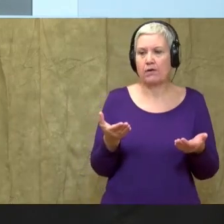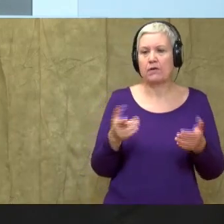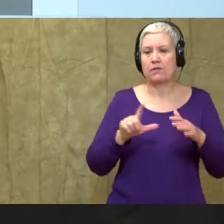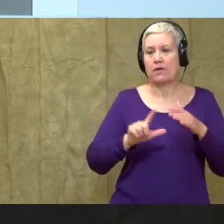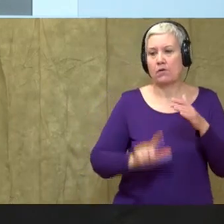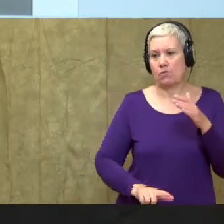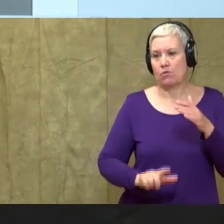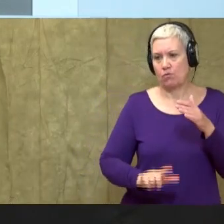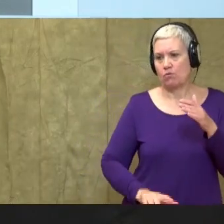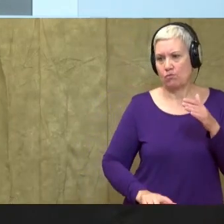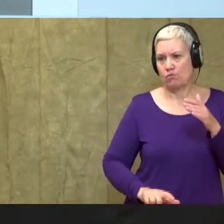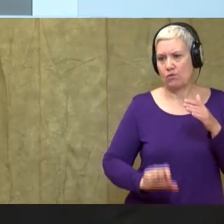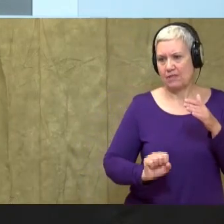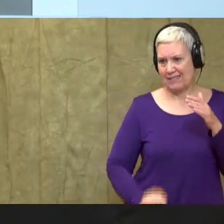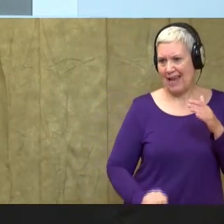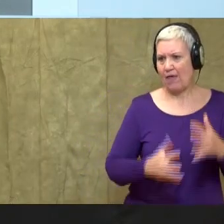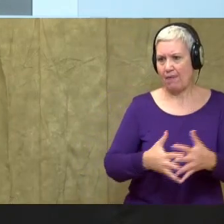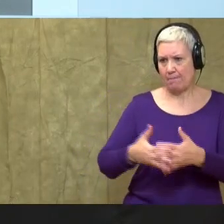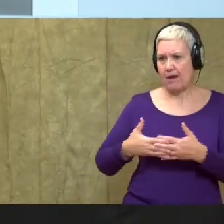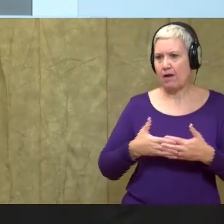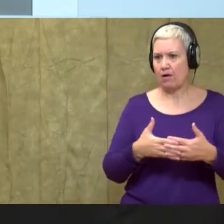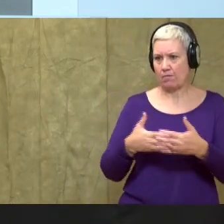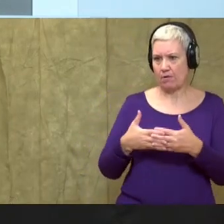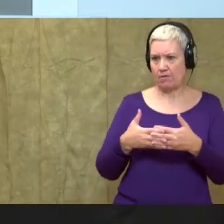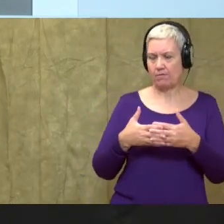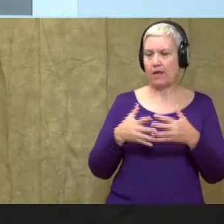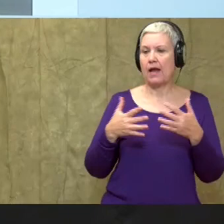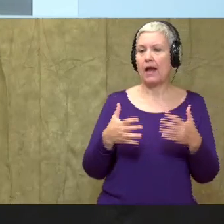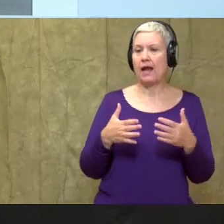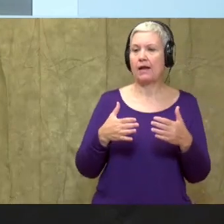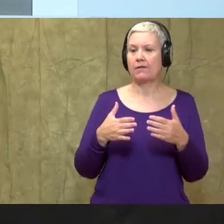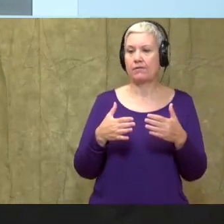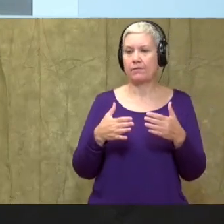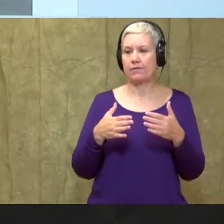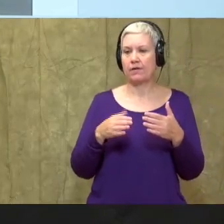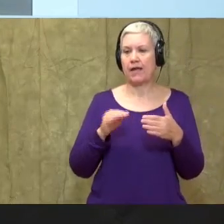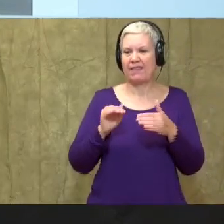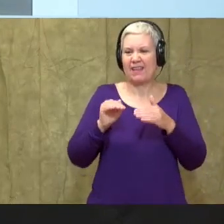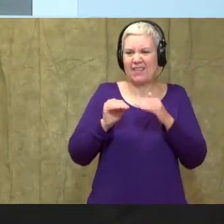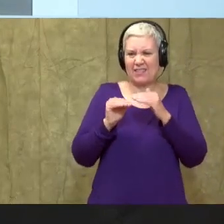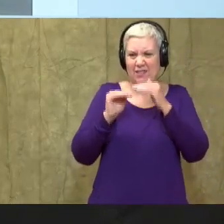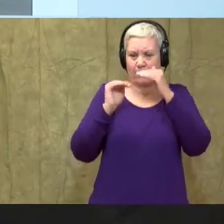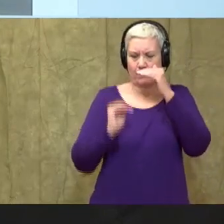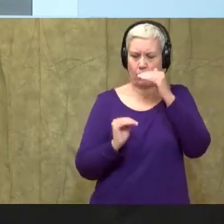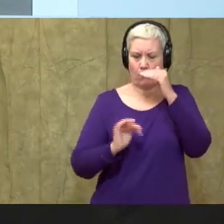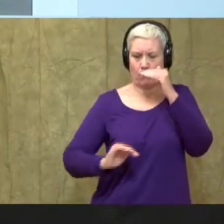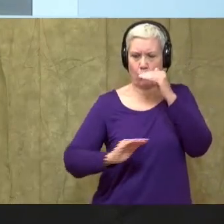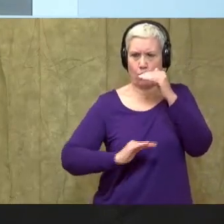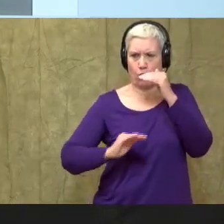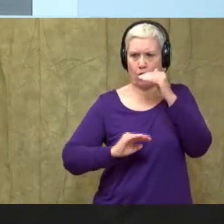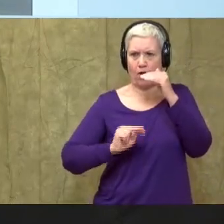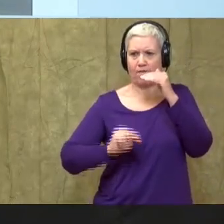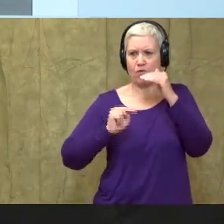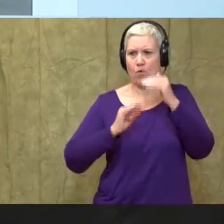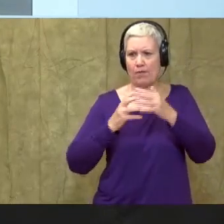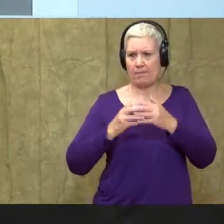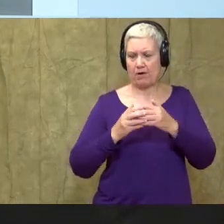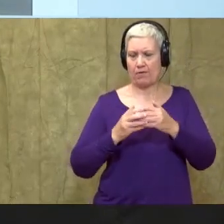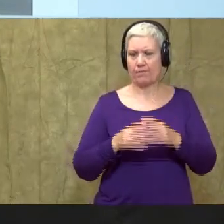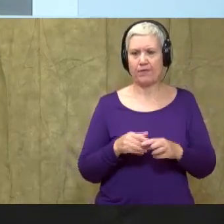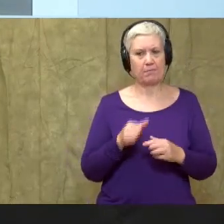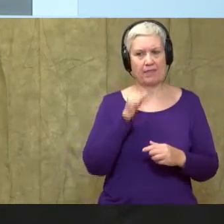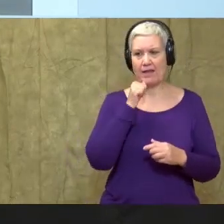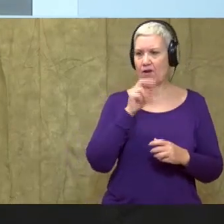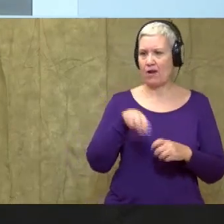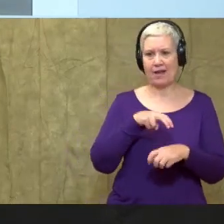lower of mostly South America and the bottom of North America. But Burmese pythons are not native to